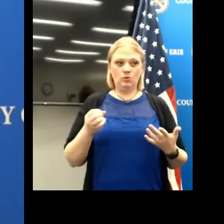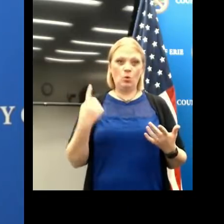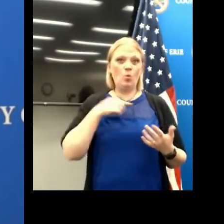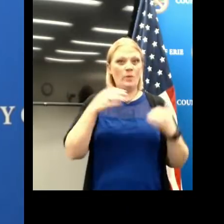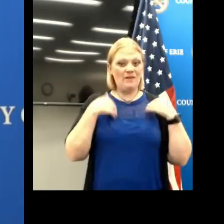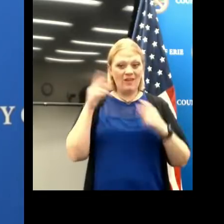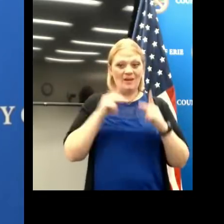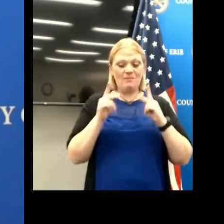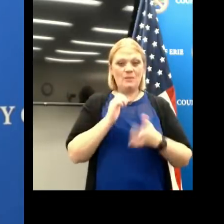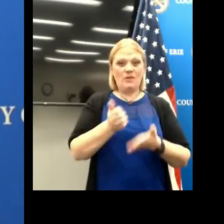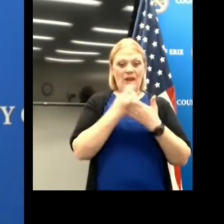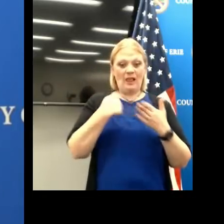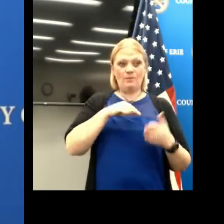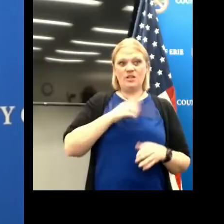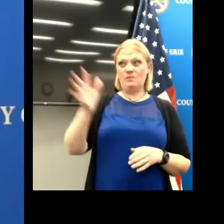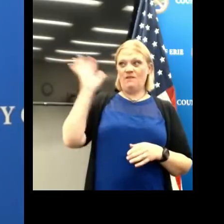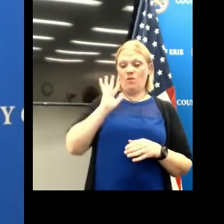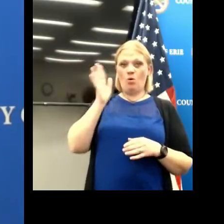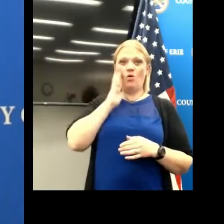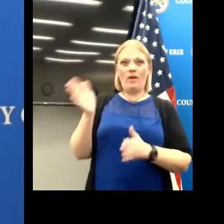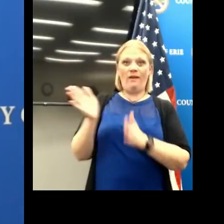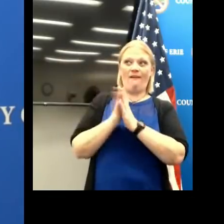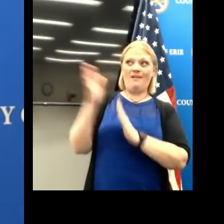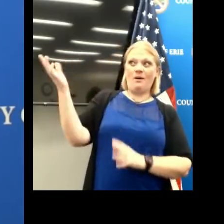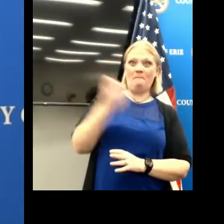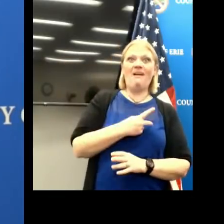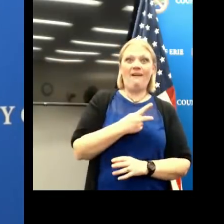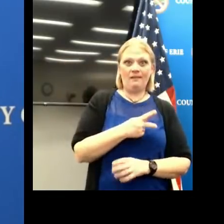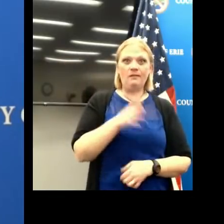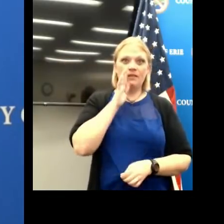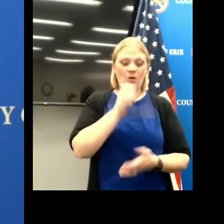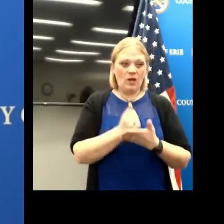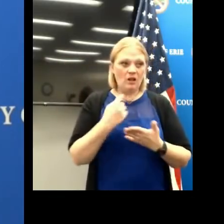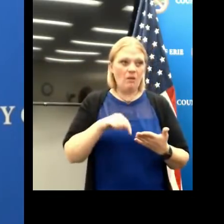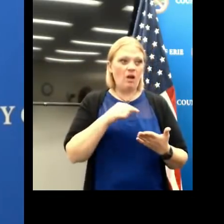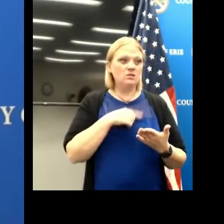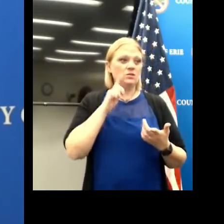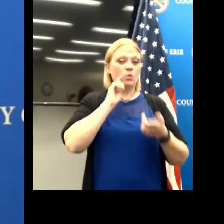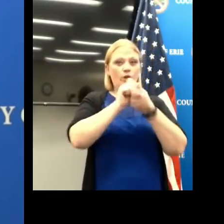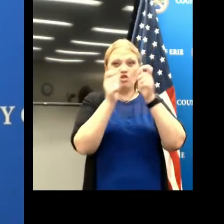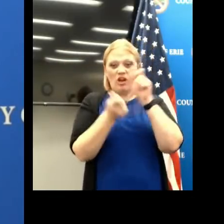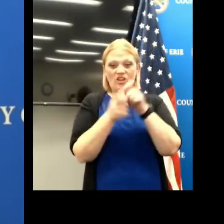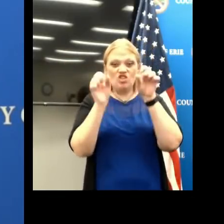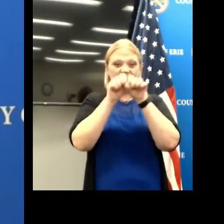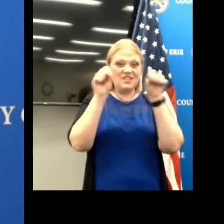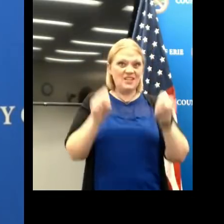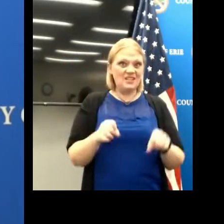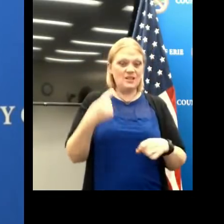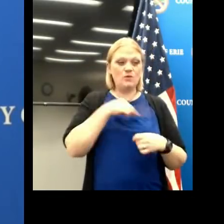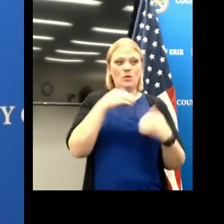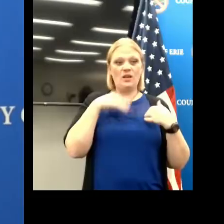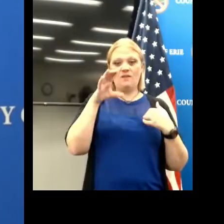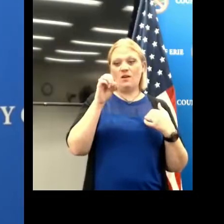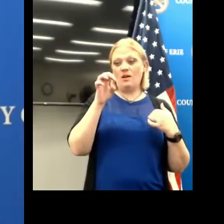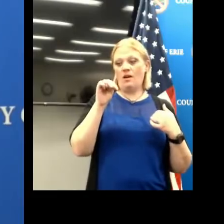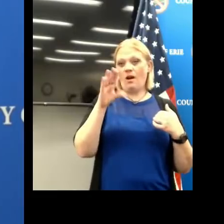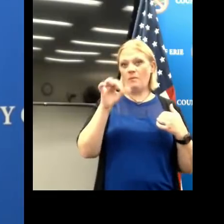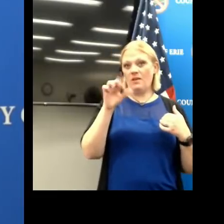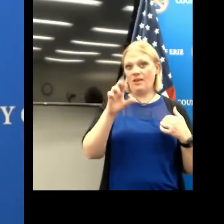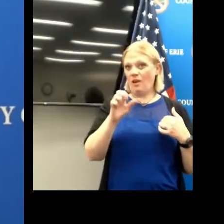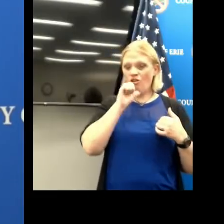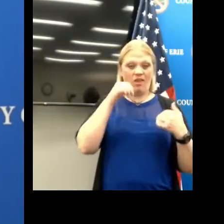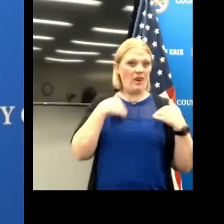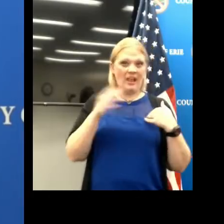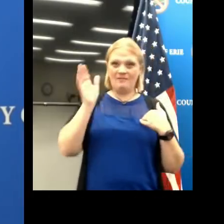with contact tracers. We're bringing them back, and they're going to help us. We're also changing some systems now. We have ComCare. We didn't have that before. This,